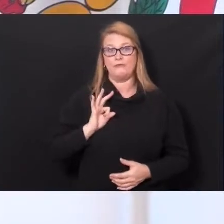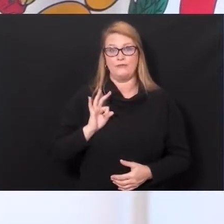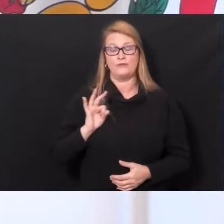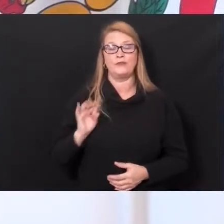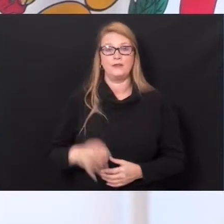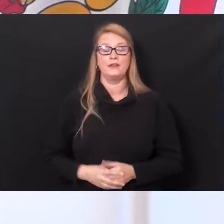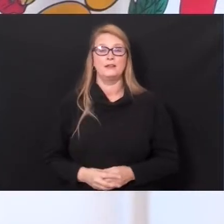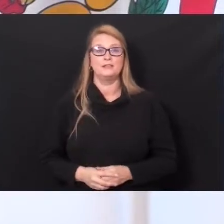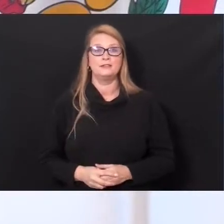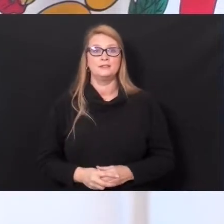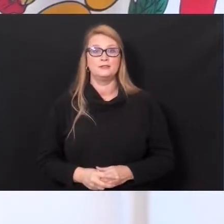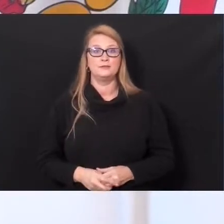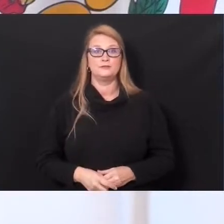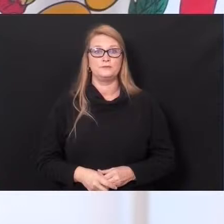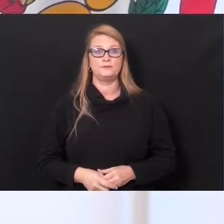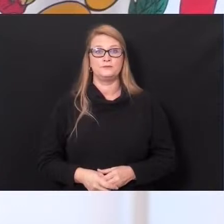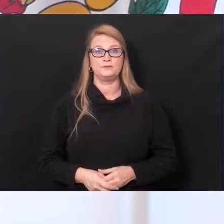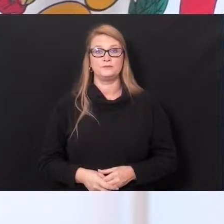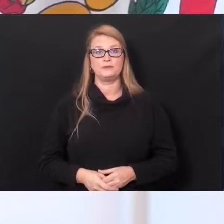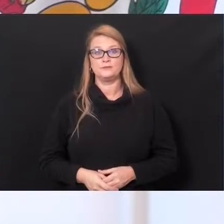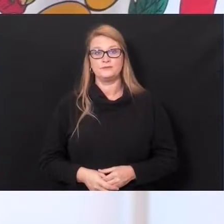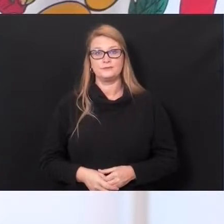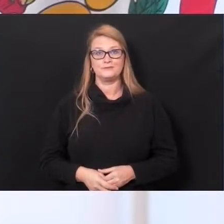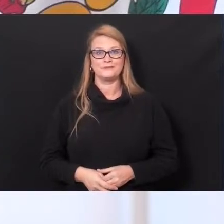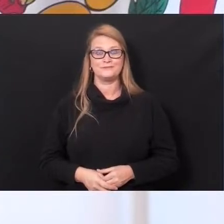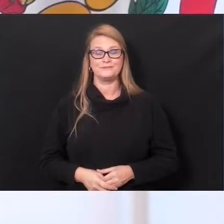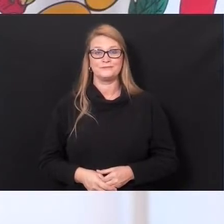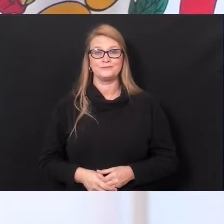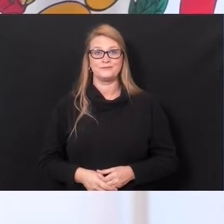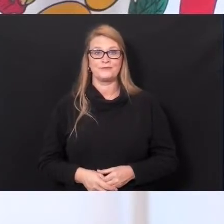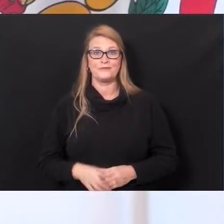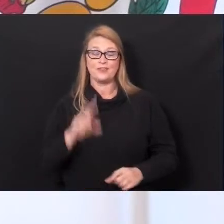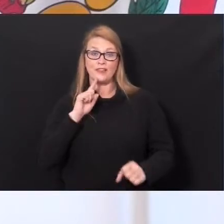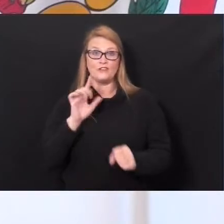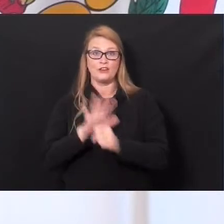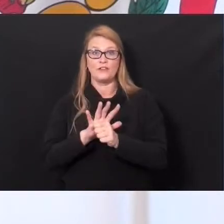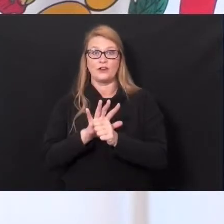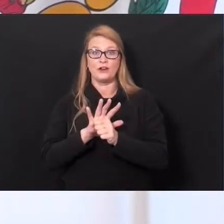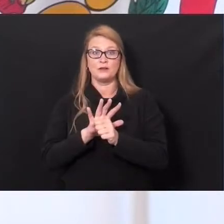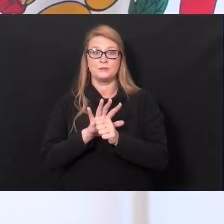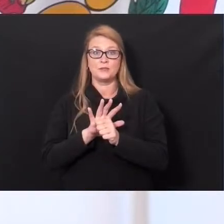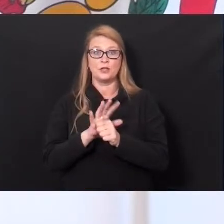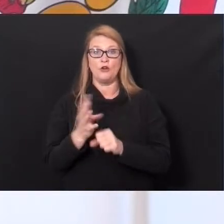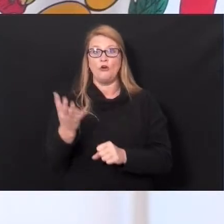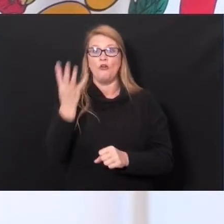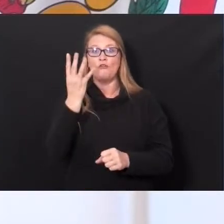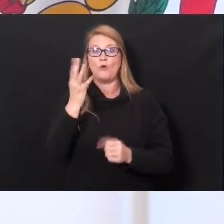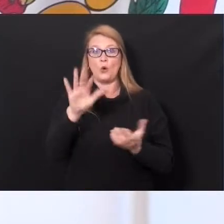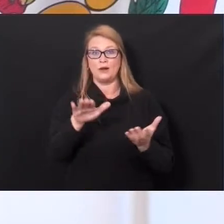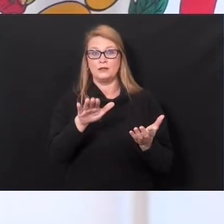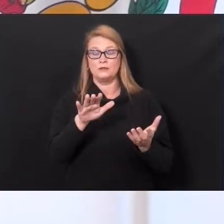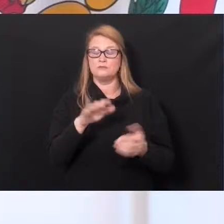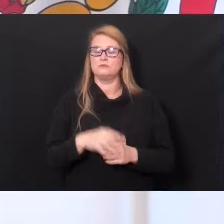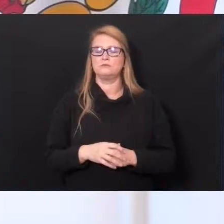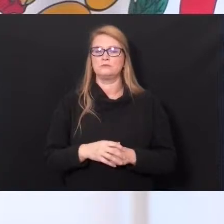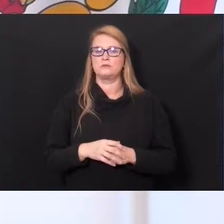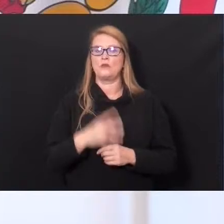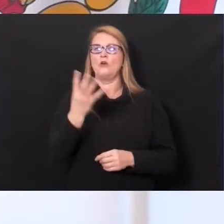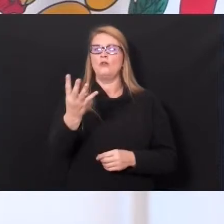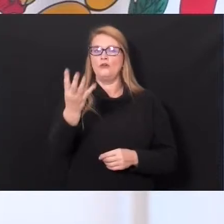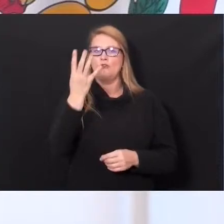You know, they have now confirmed 4 of those deaths as